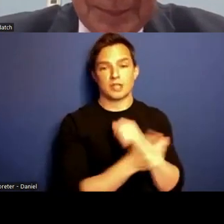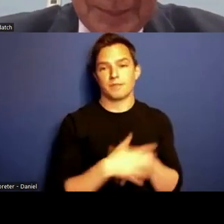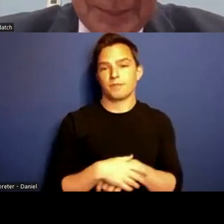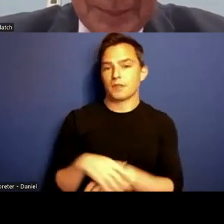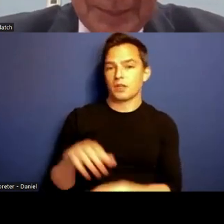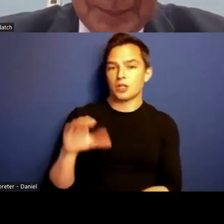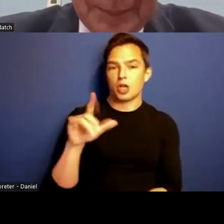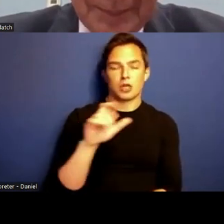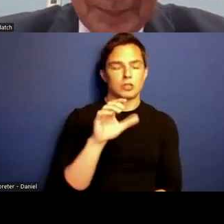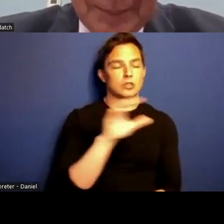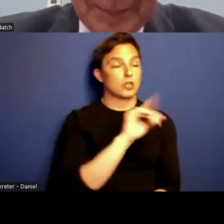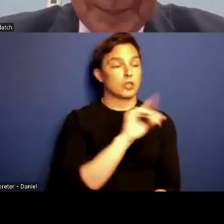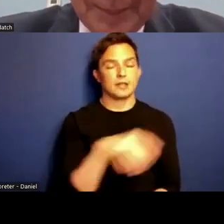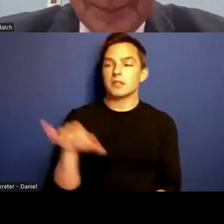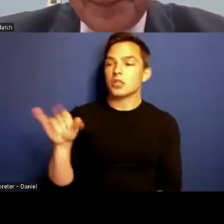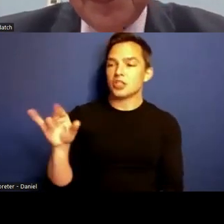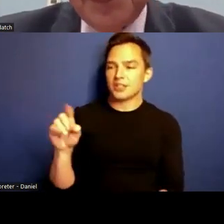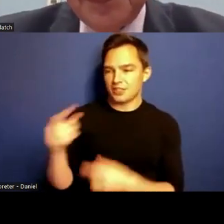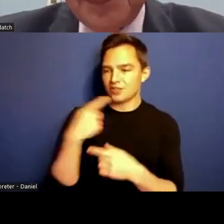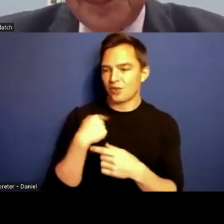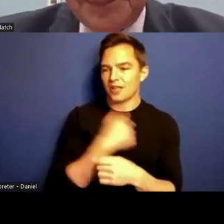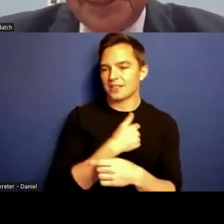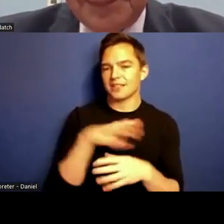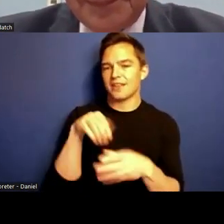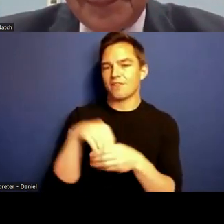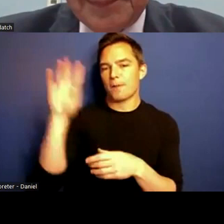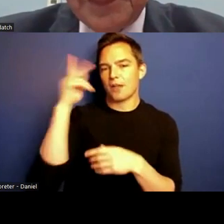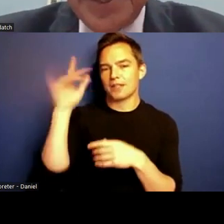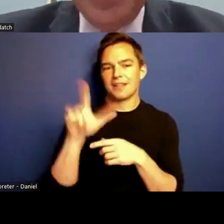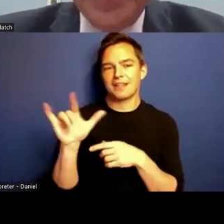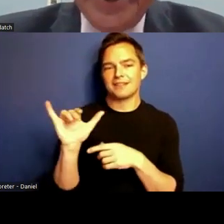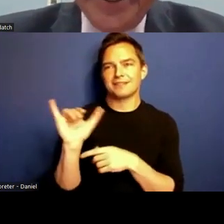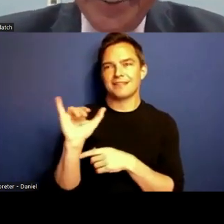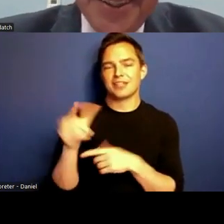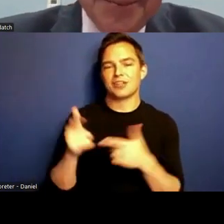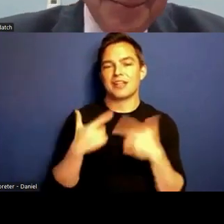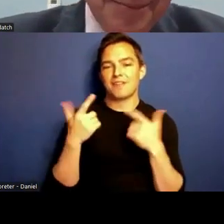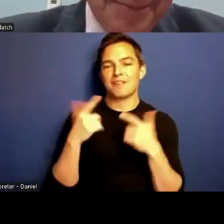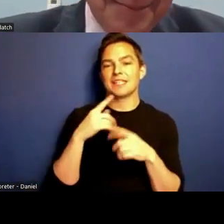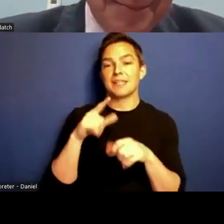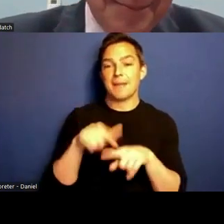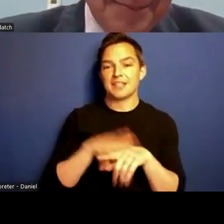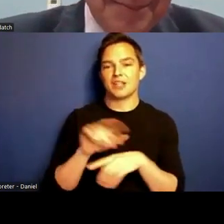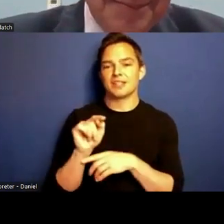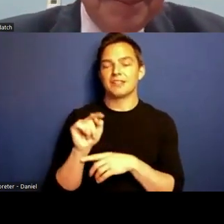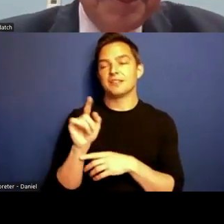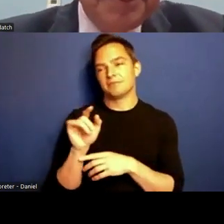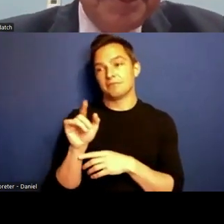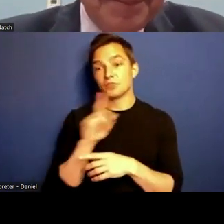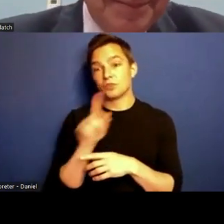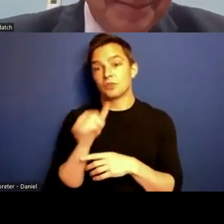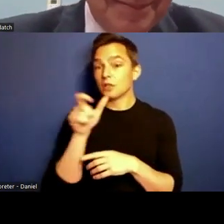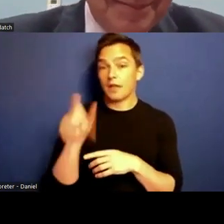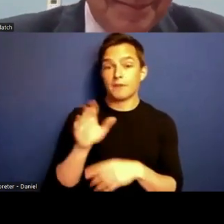Justin told us to get involved in politics as if your life depends on it, and because it does. But that doesn't mean you have to be a senator